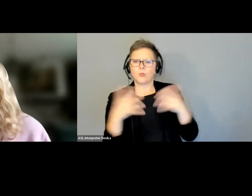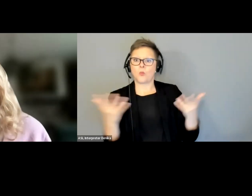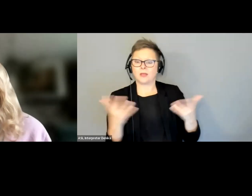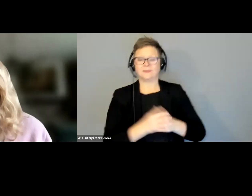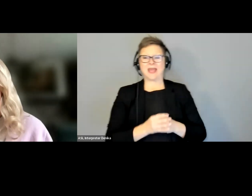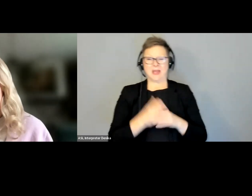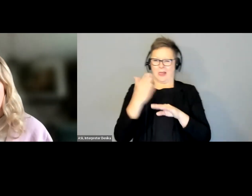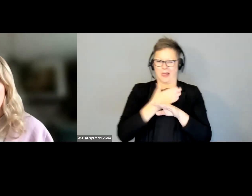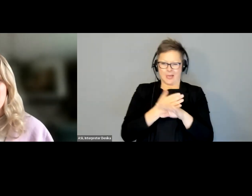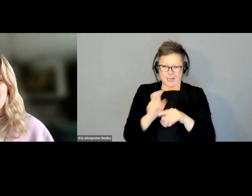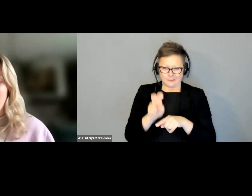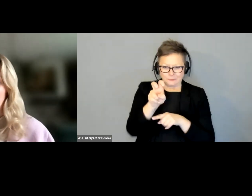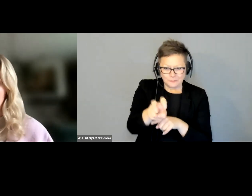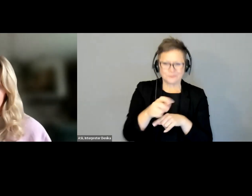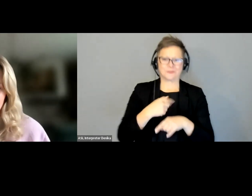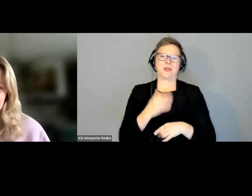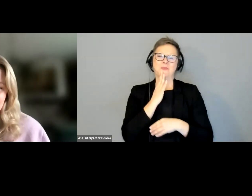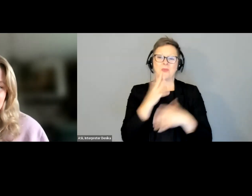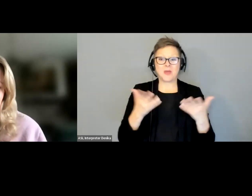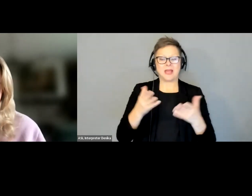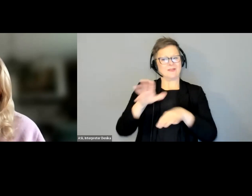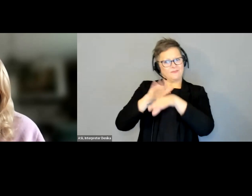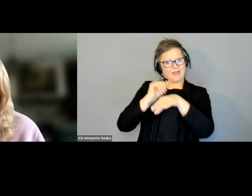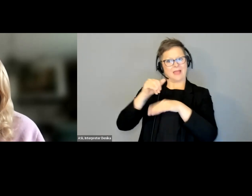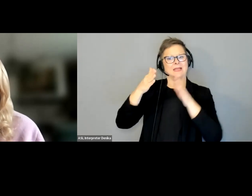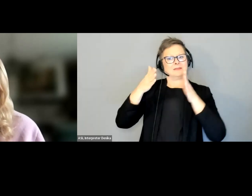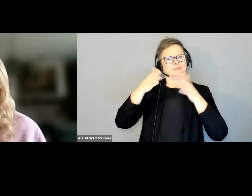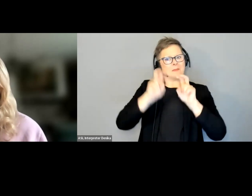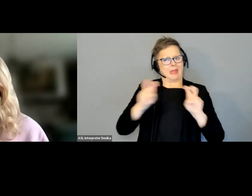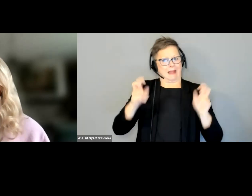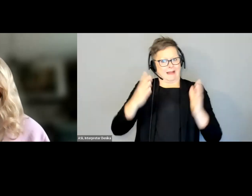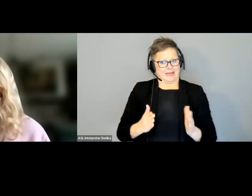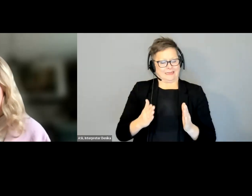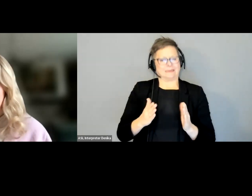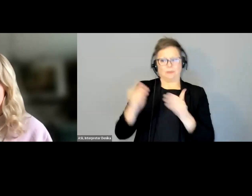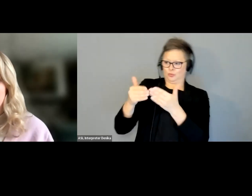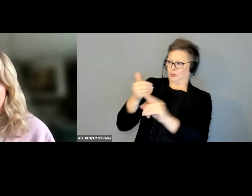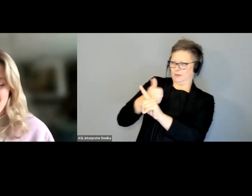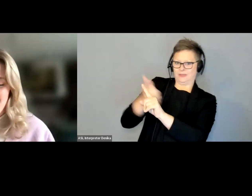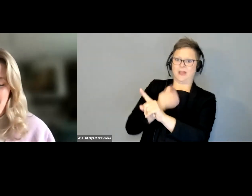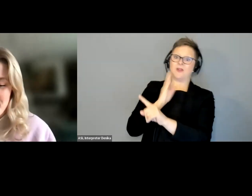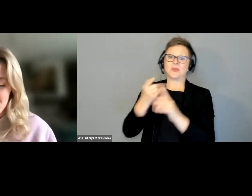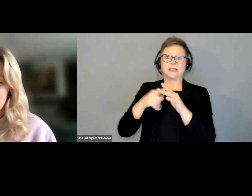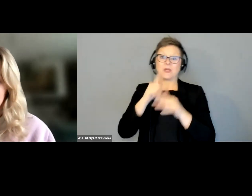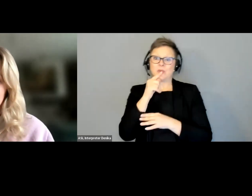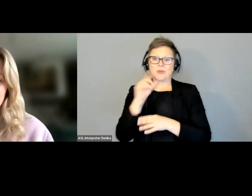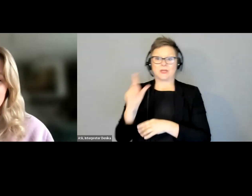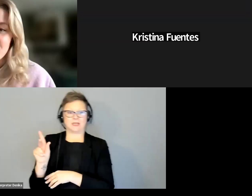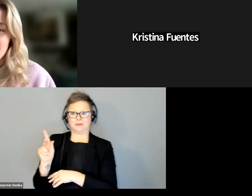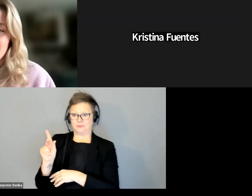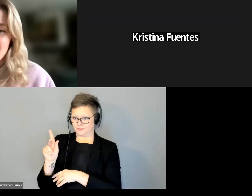what we've all come here for, I'm going to invite our panelists to introduce themselves to you, and we will start with Christina.